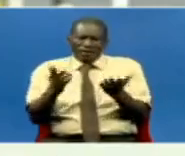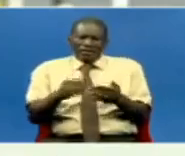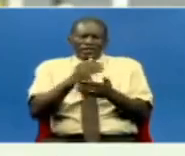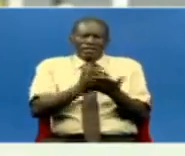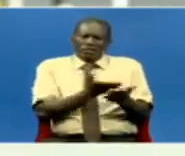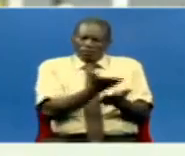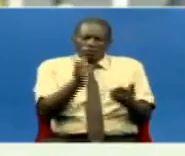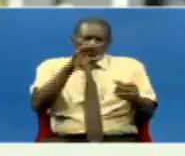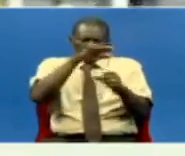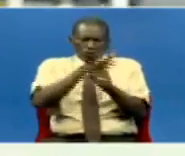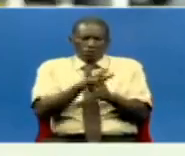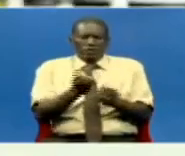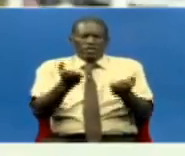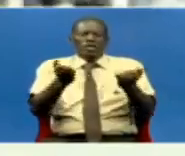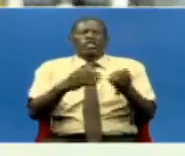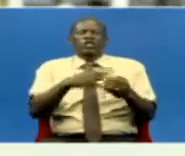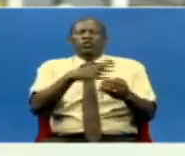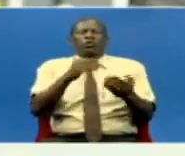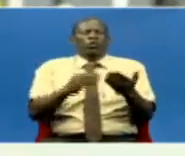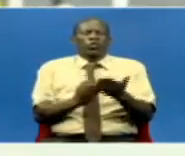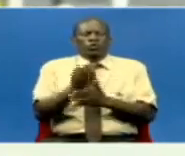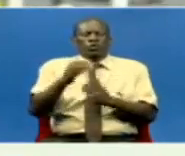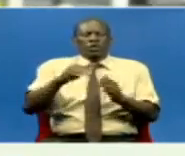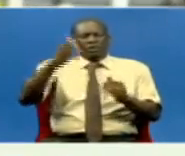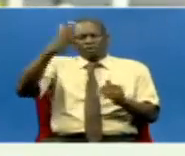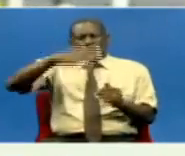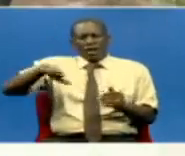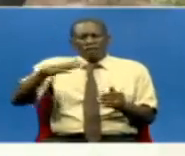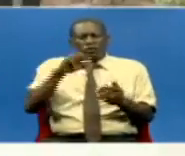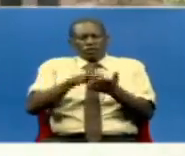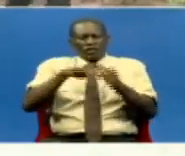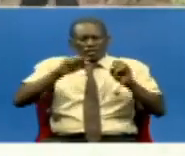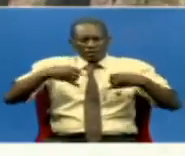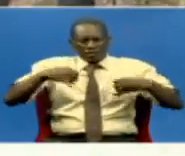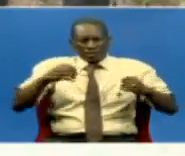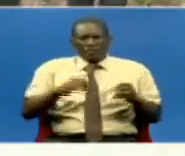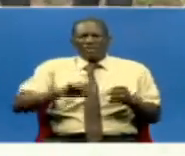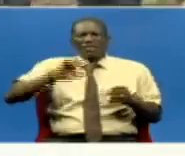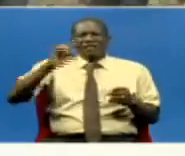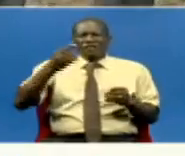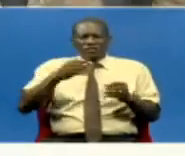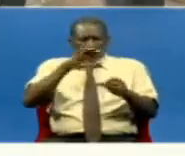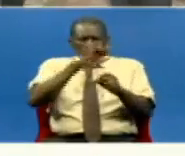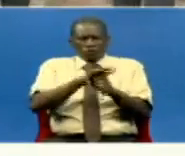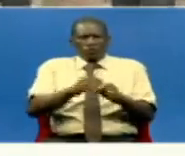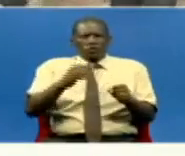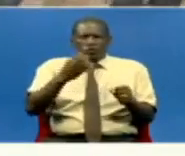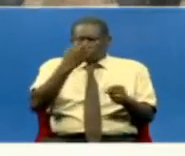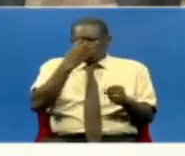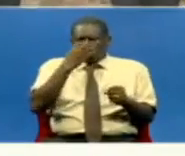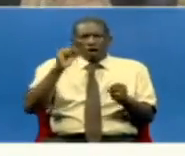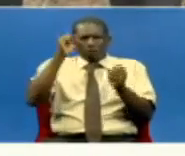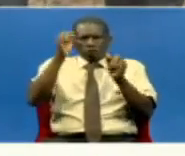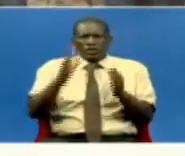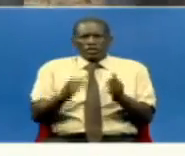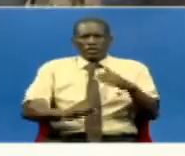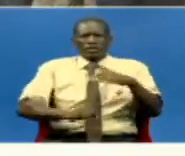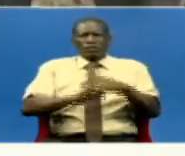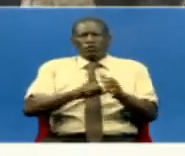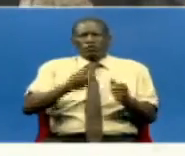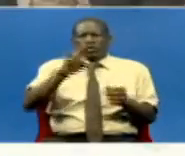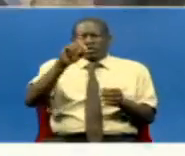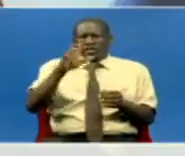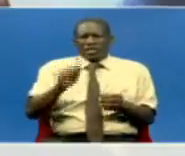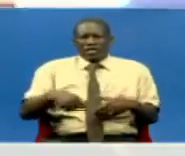them are supposed to go through legislation so as to implement. The first commitment Ruto and politicians allied to UDA